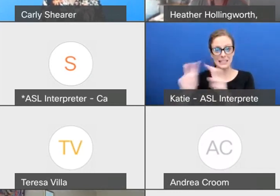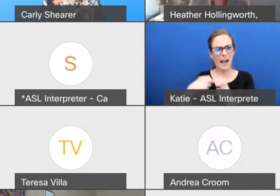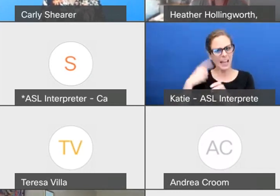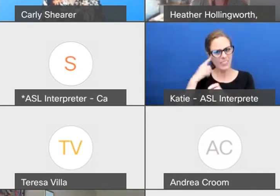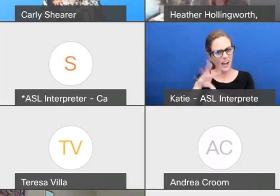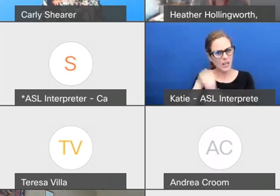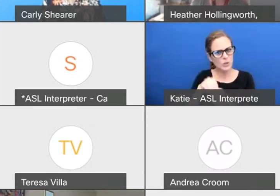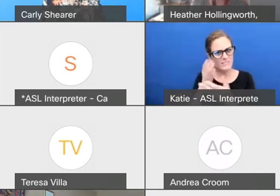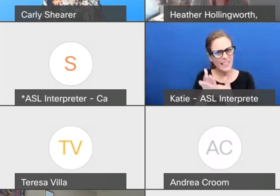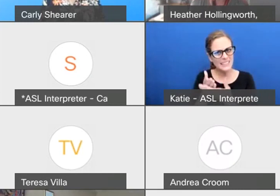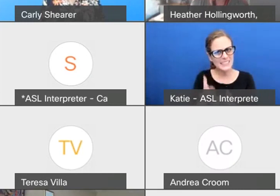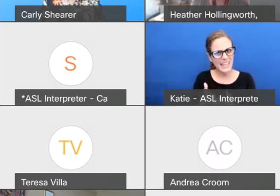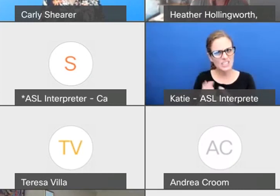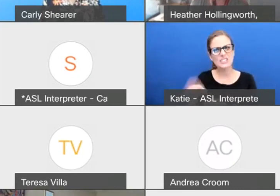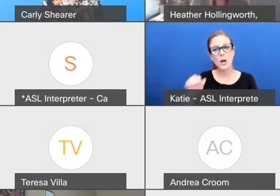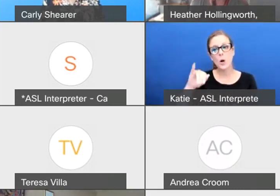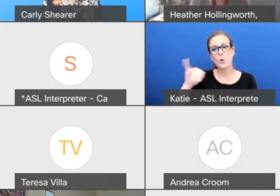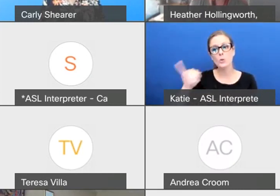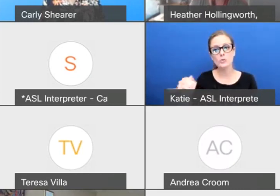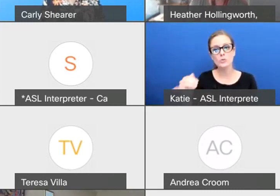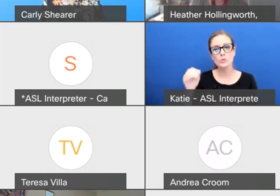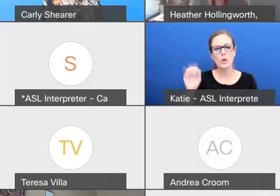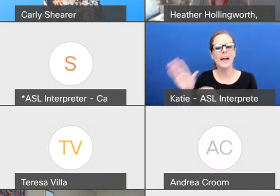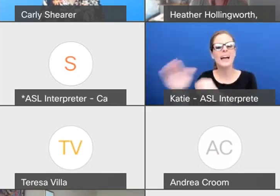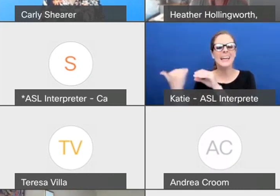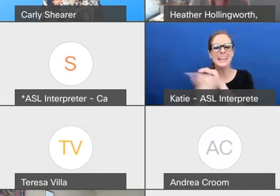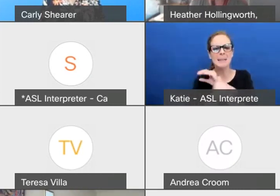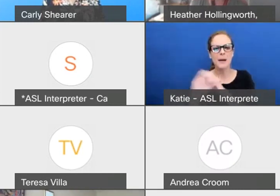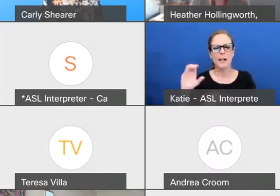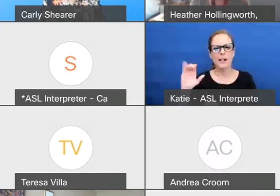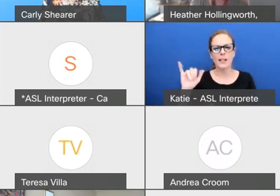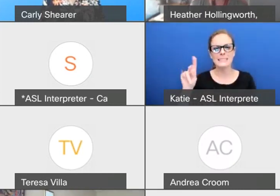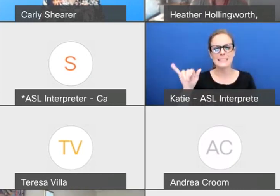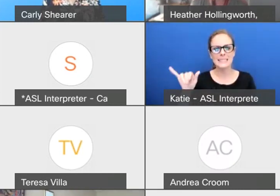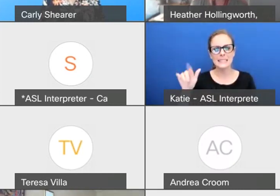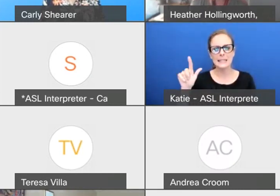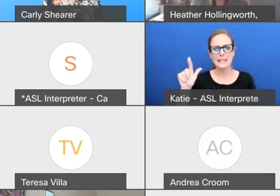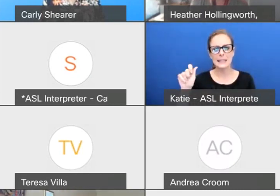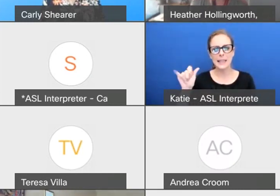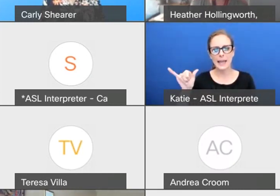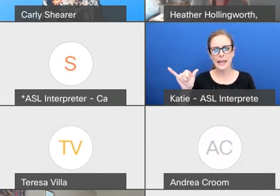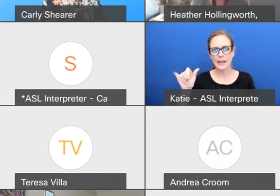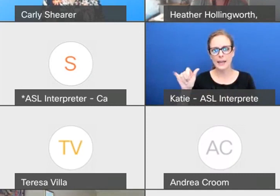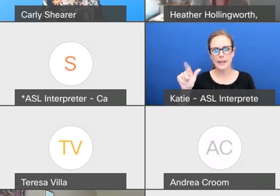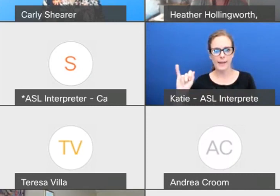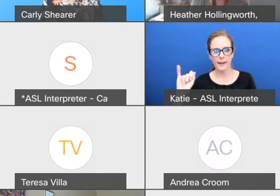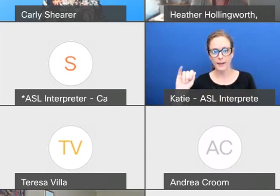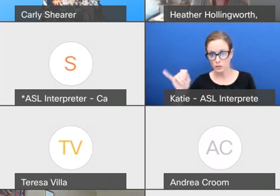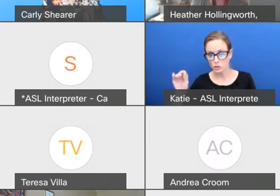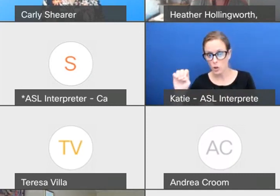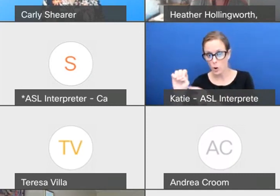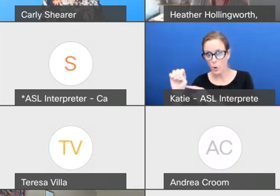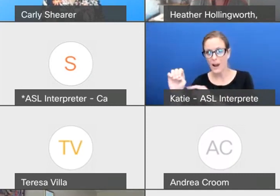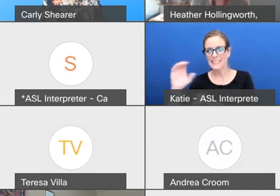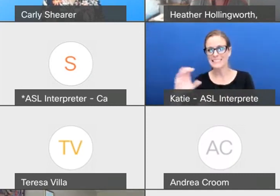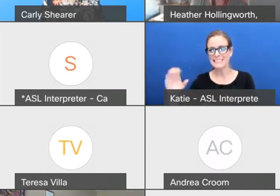let's have you touch bases with, or shoot an email over to Cindy Lay, if you could, Joe, and then also CC me